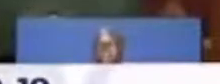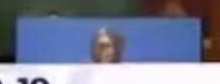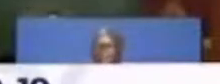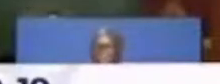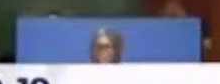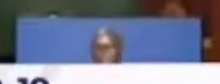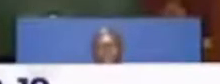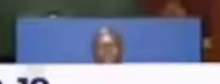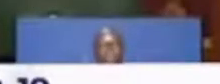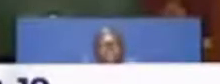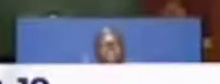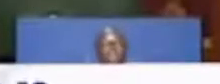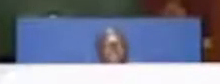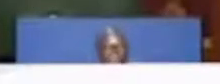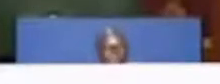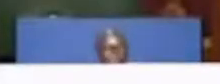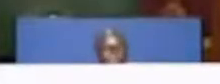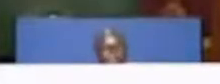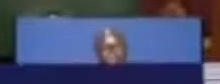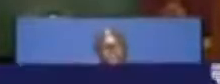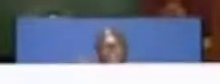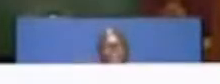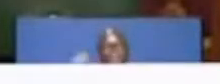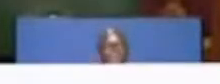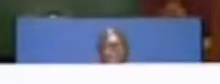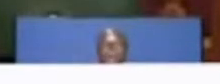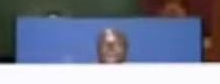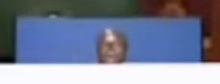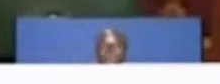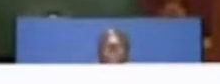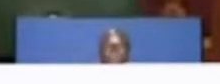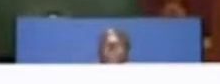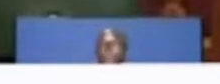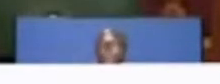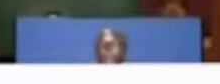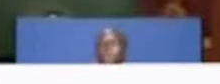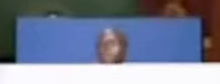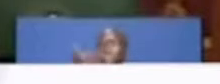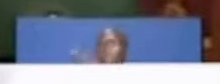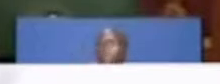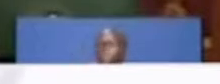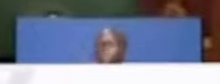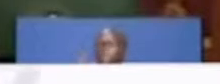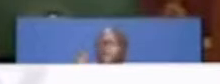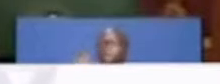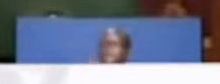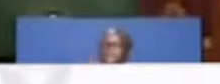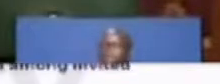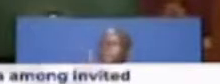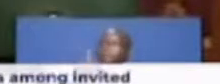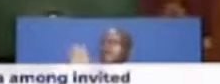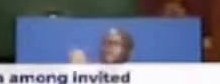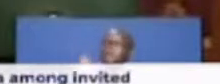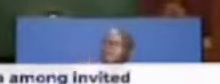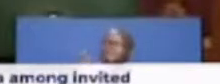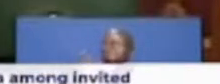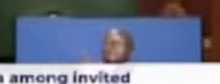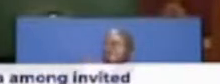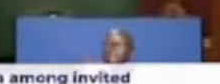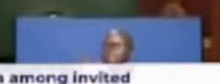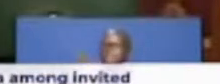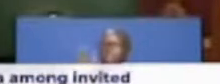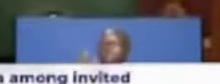uncompetitive. This year alone, we lost an average of 1 billion shillings in the first 4 months